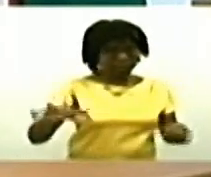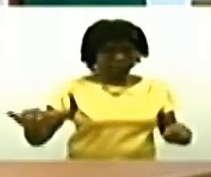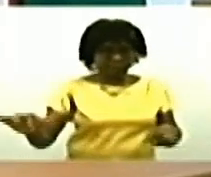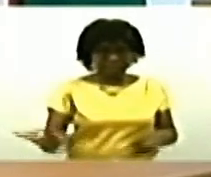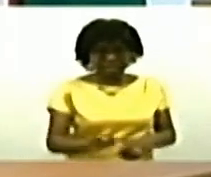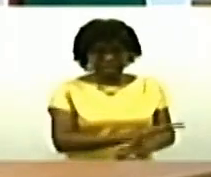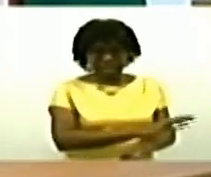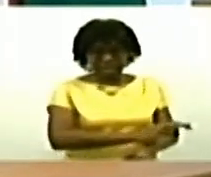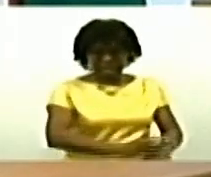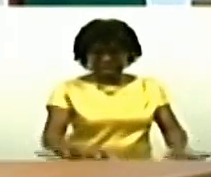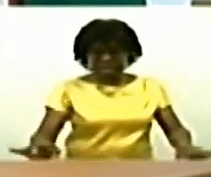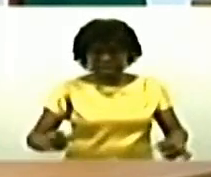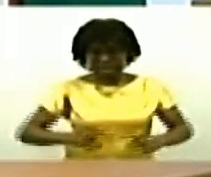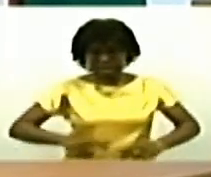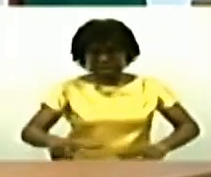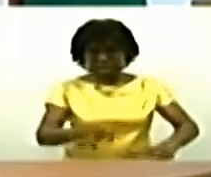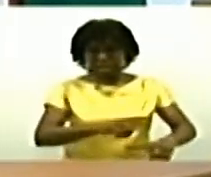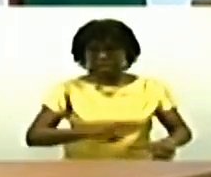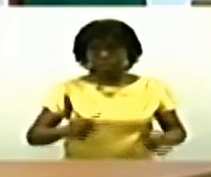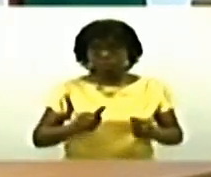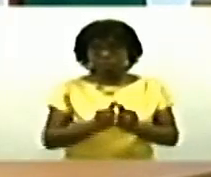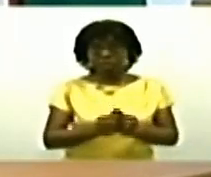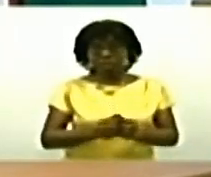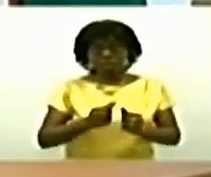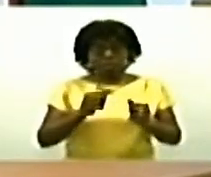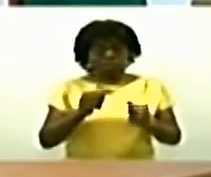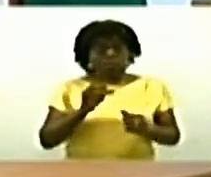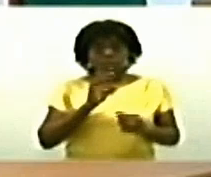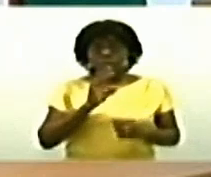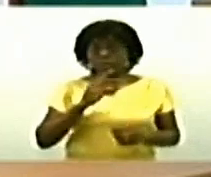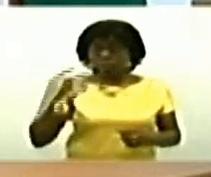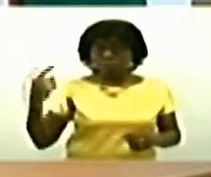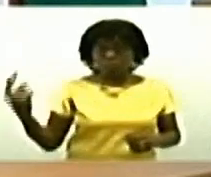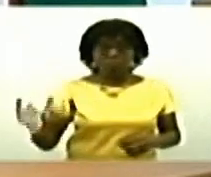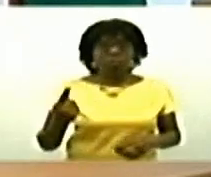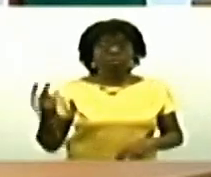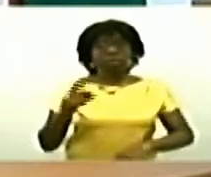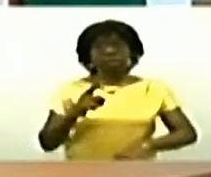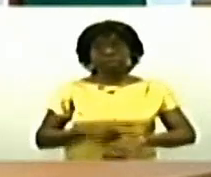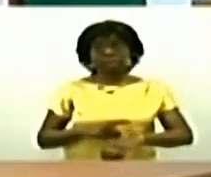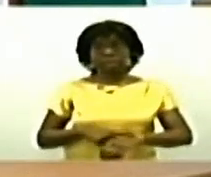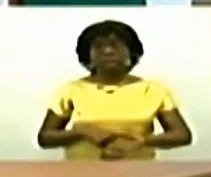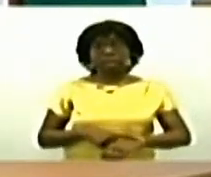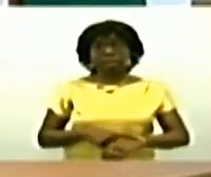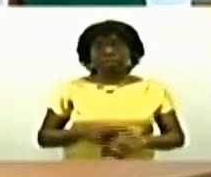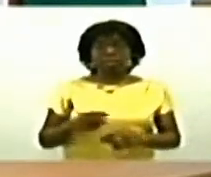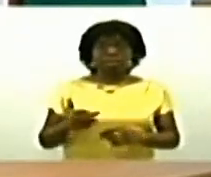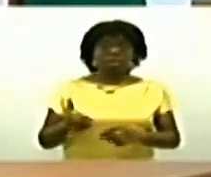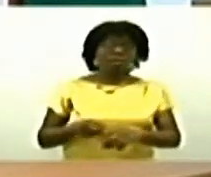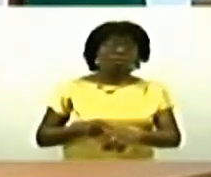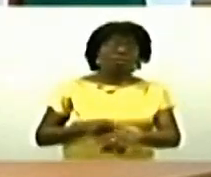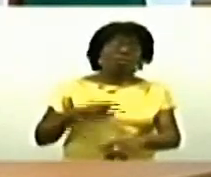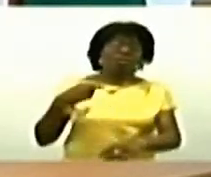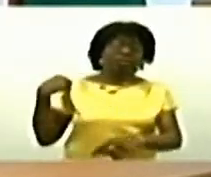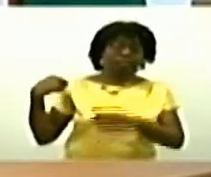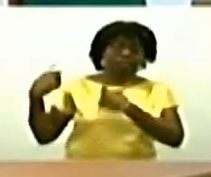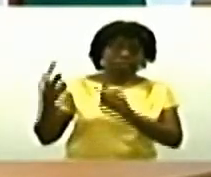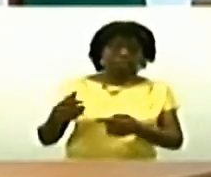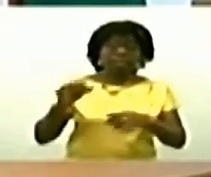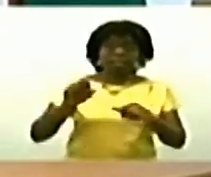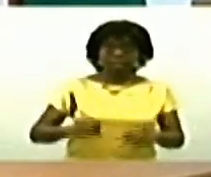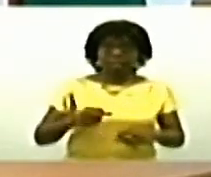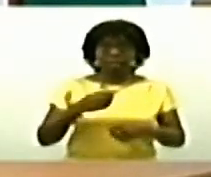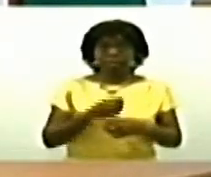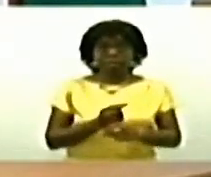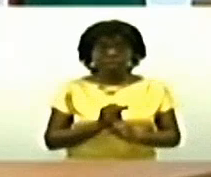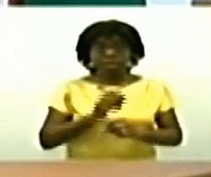there with water 365 days a year, even before Columbus came here, that can be mechanized,